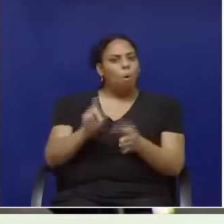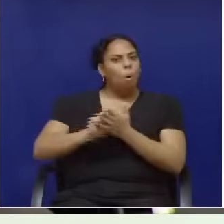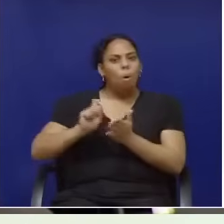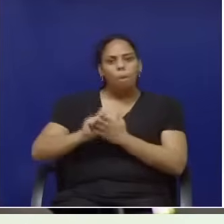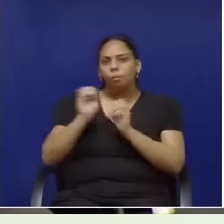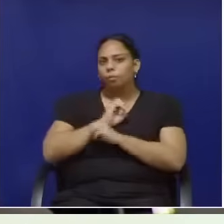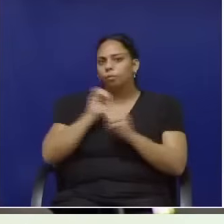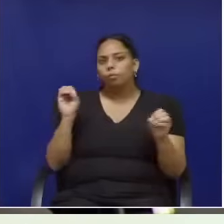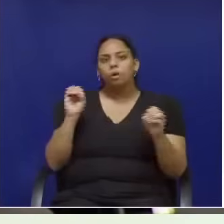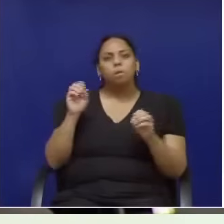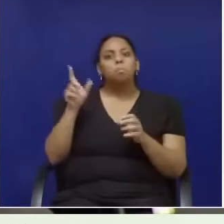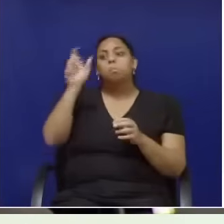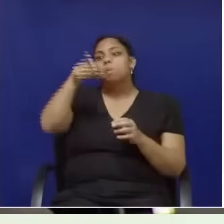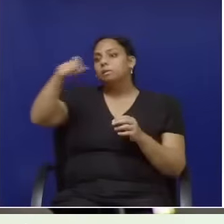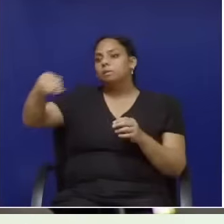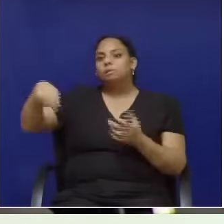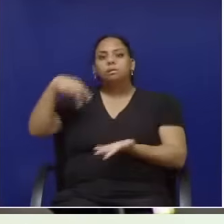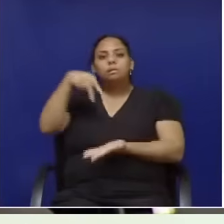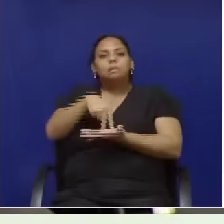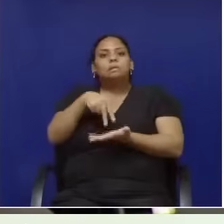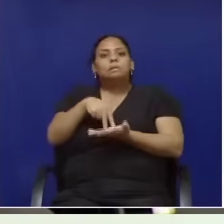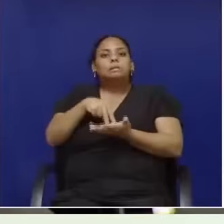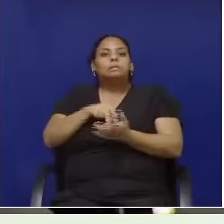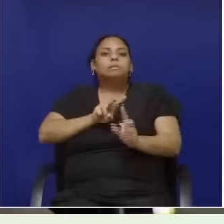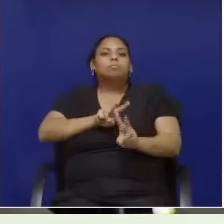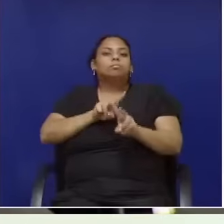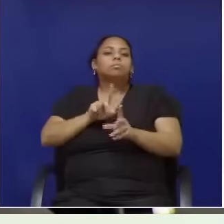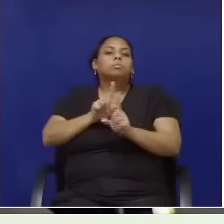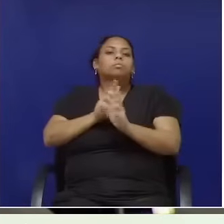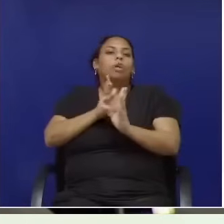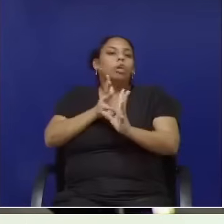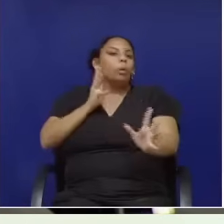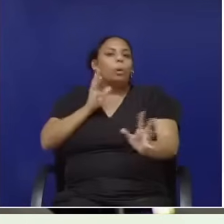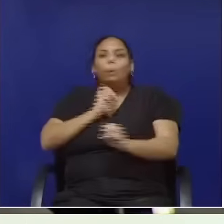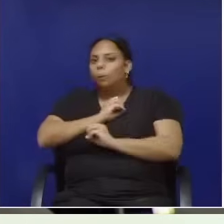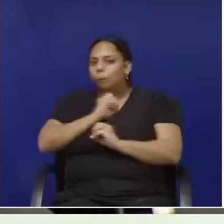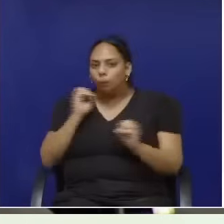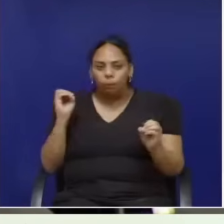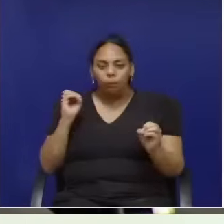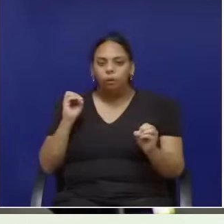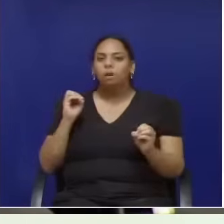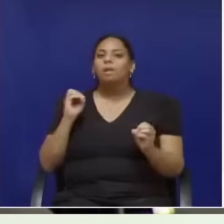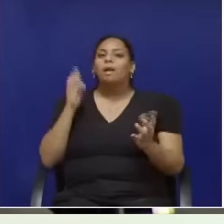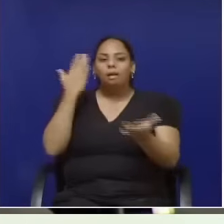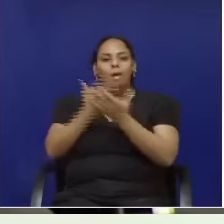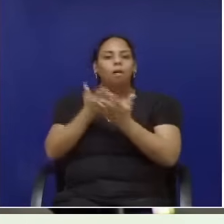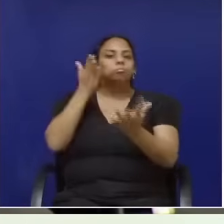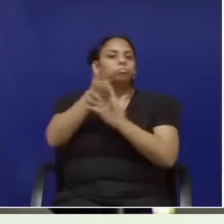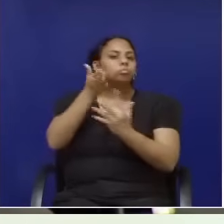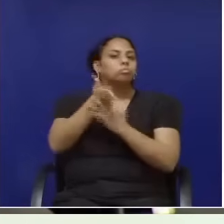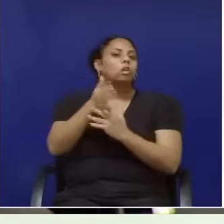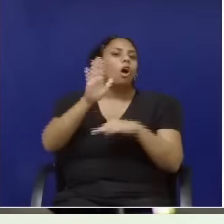one had to stand in a queue. Instead, they are able to access the